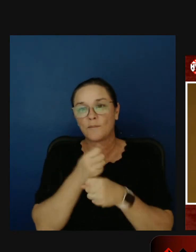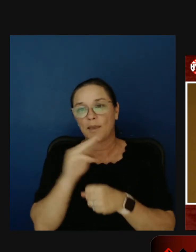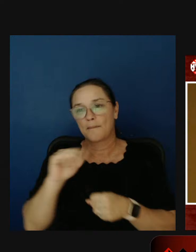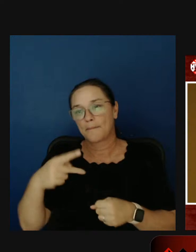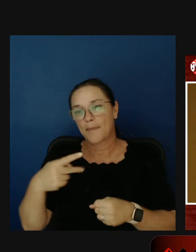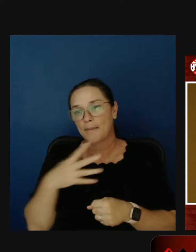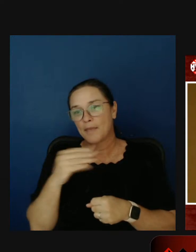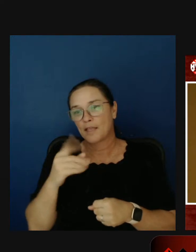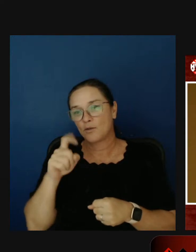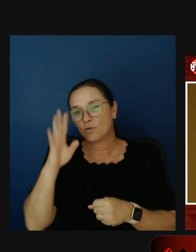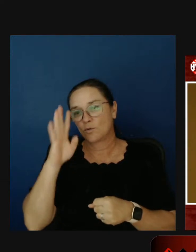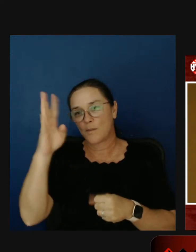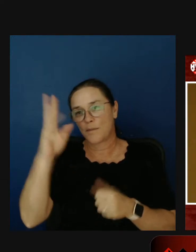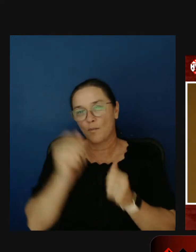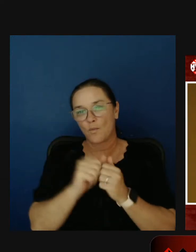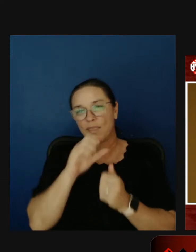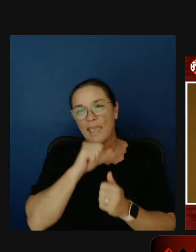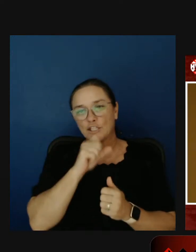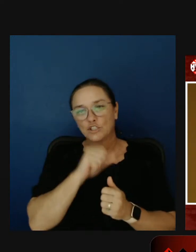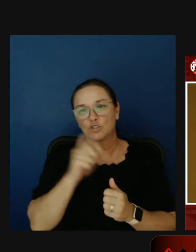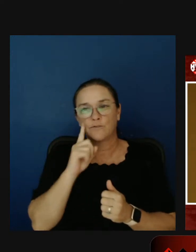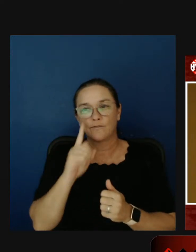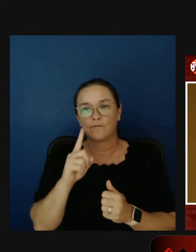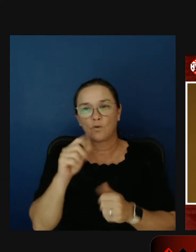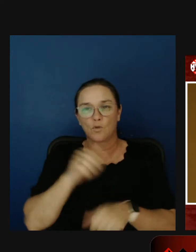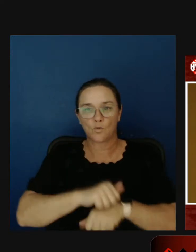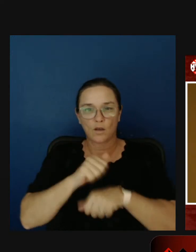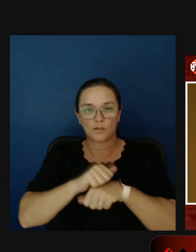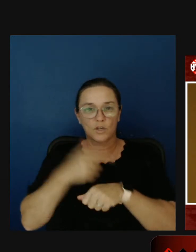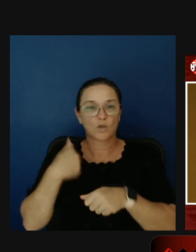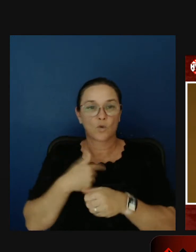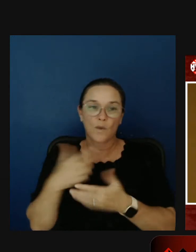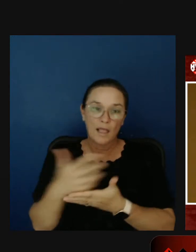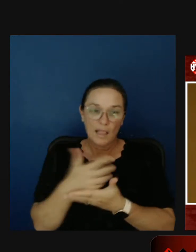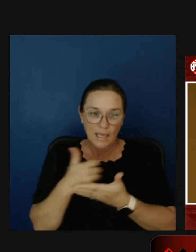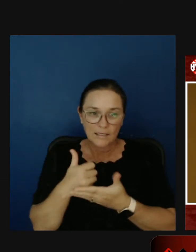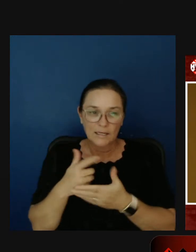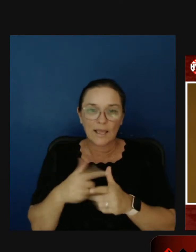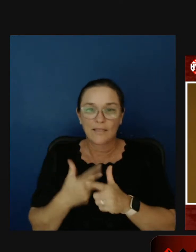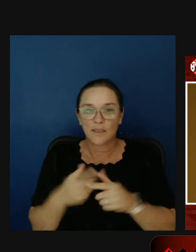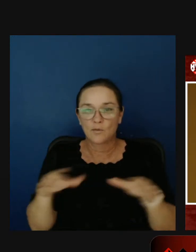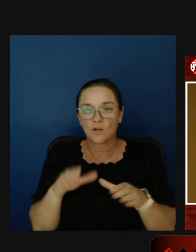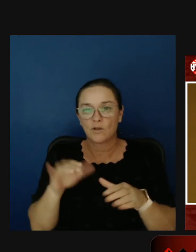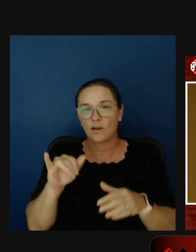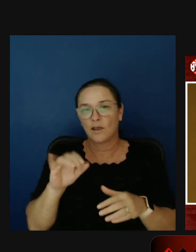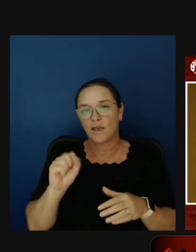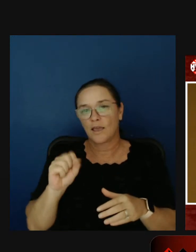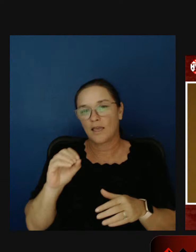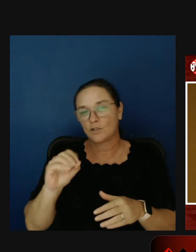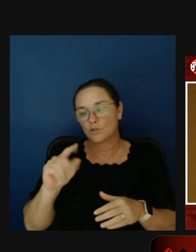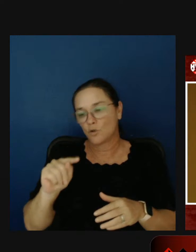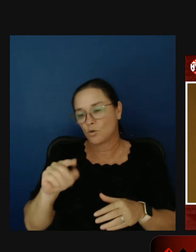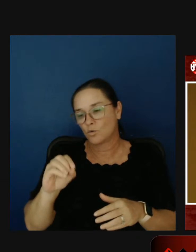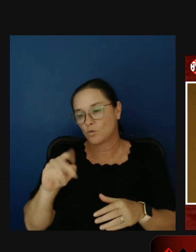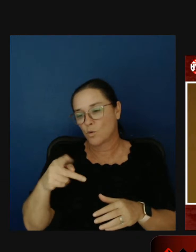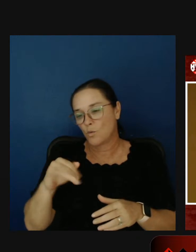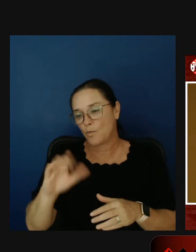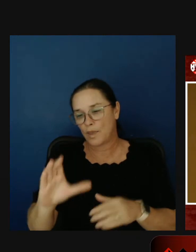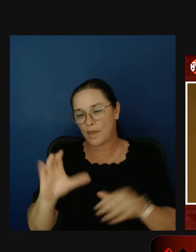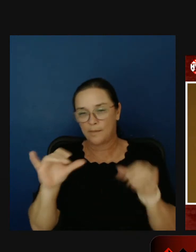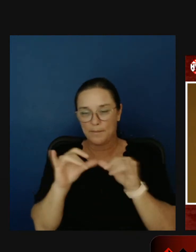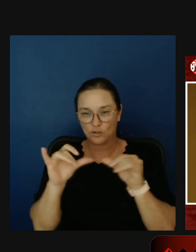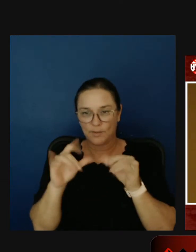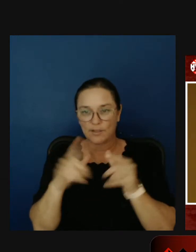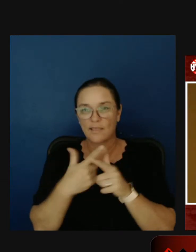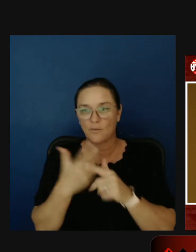come up with ages for these rocks. So we collected a lot of rocks and we did isotopic measurements on them, which helped us get an